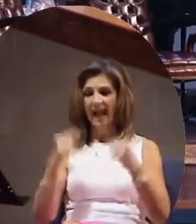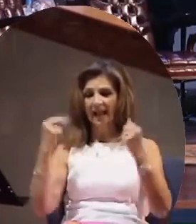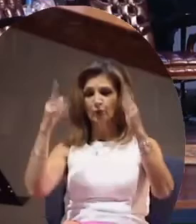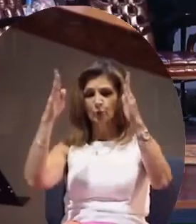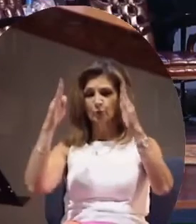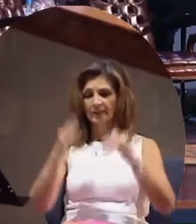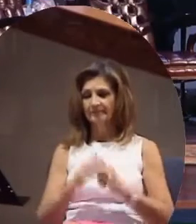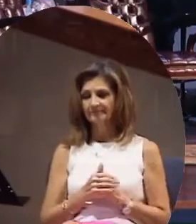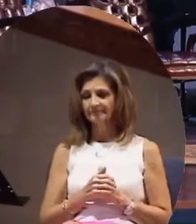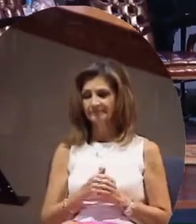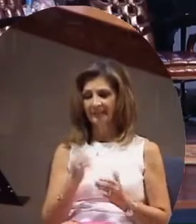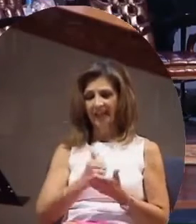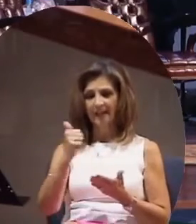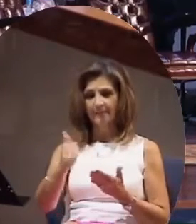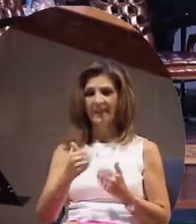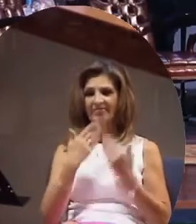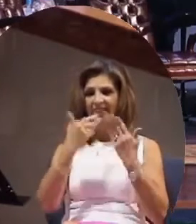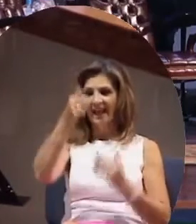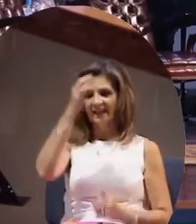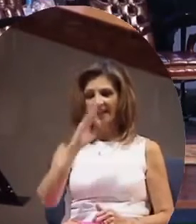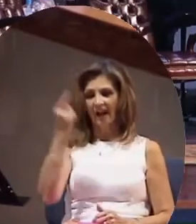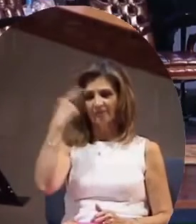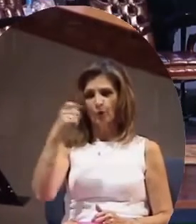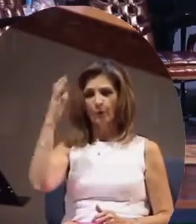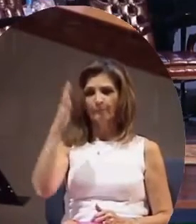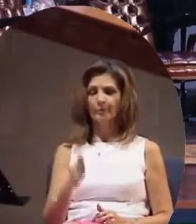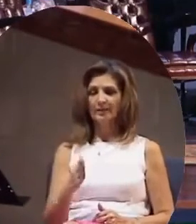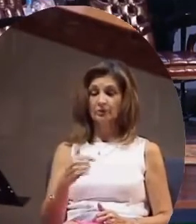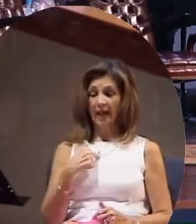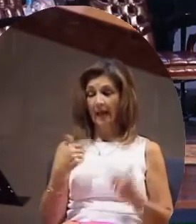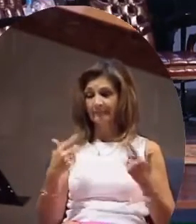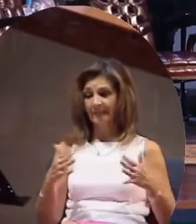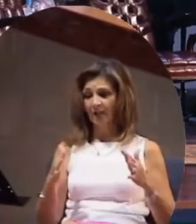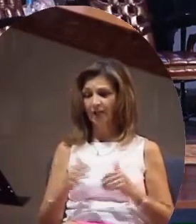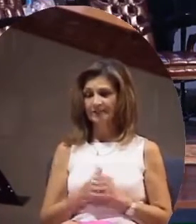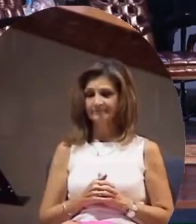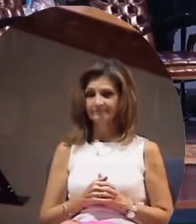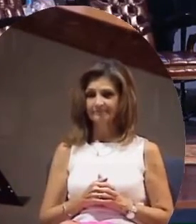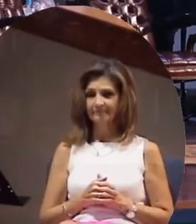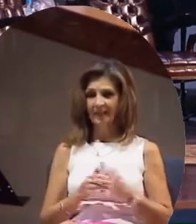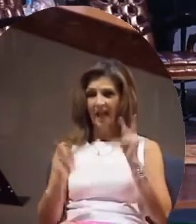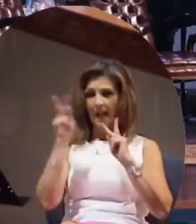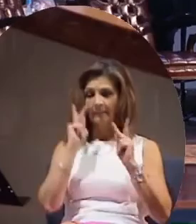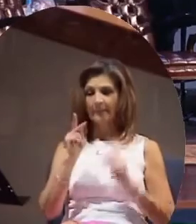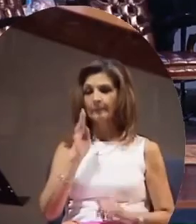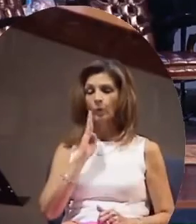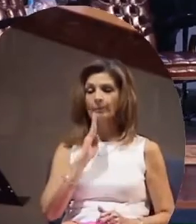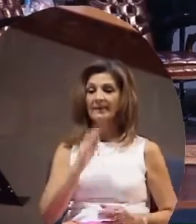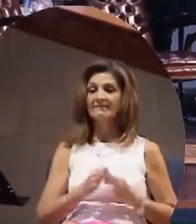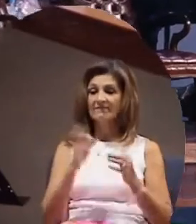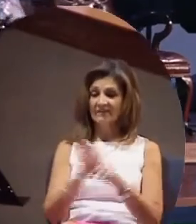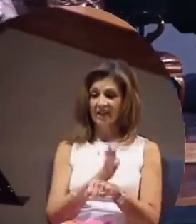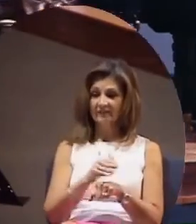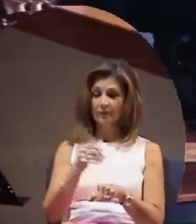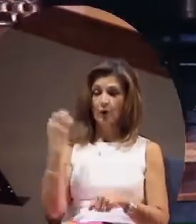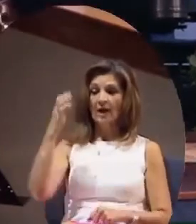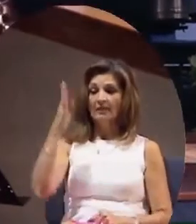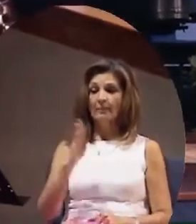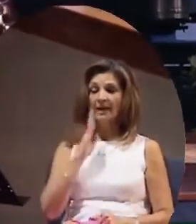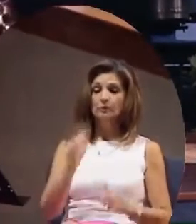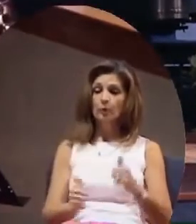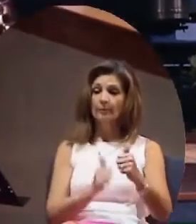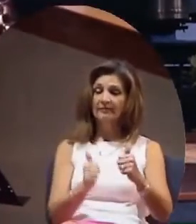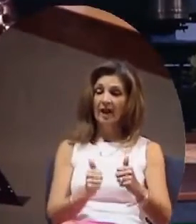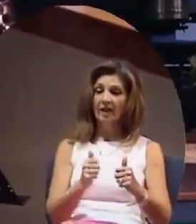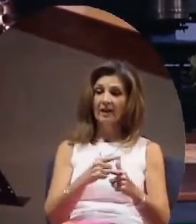Hallelujah. Amen. Thank God for a preacher. Listen, I'm done. Look here. People will be faithful. The pastor will be followed.